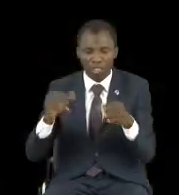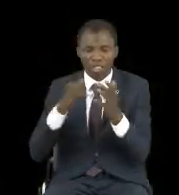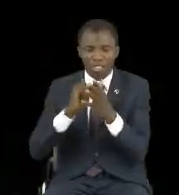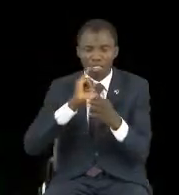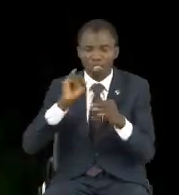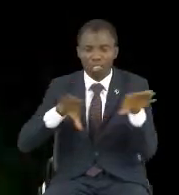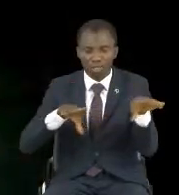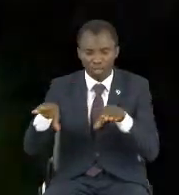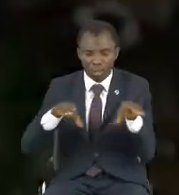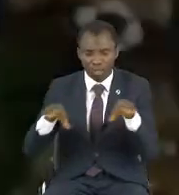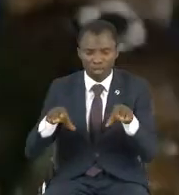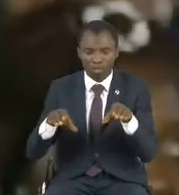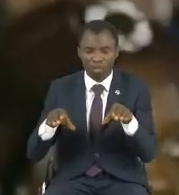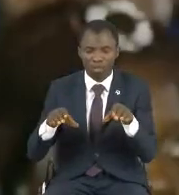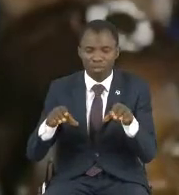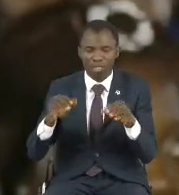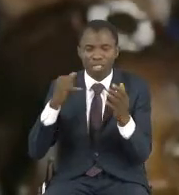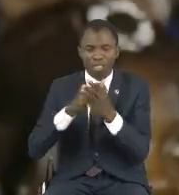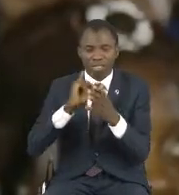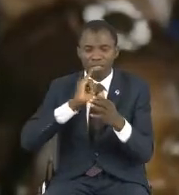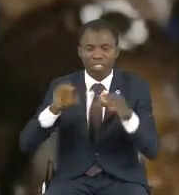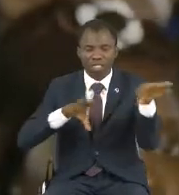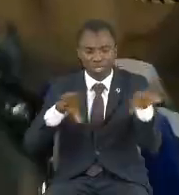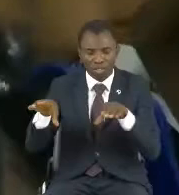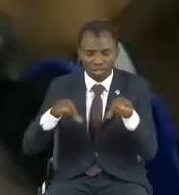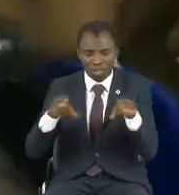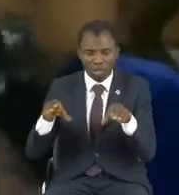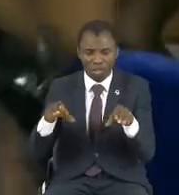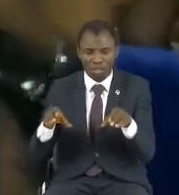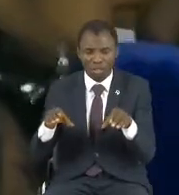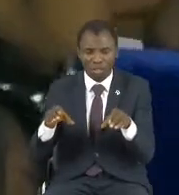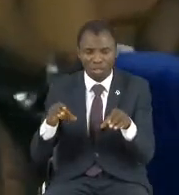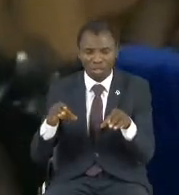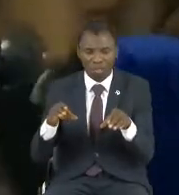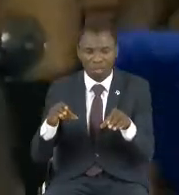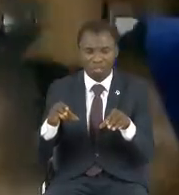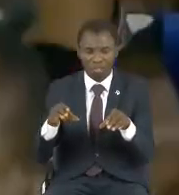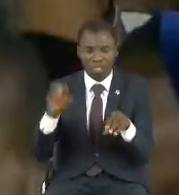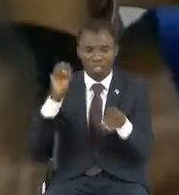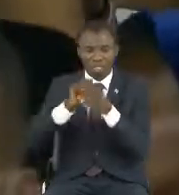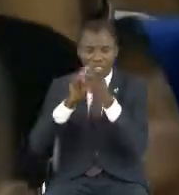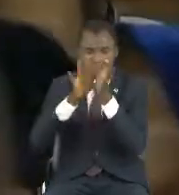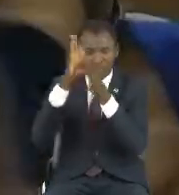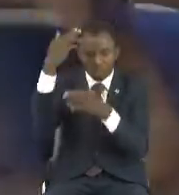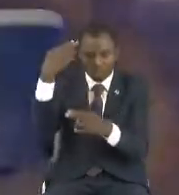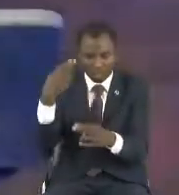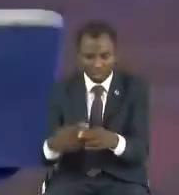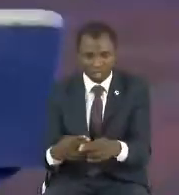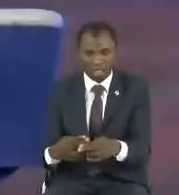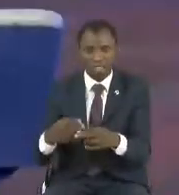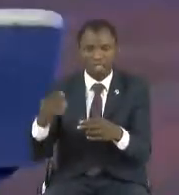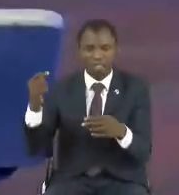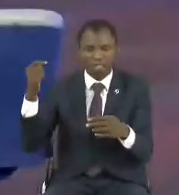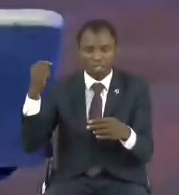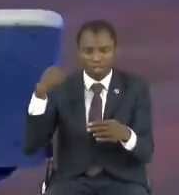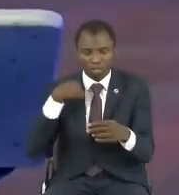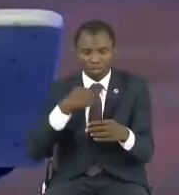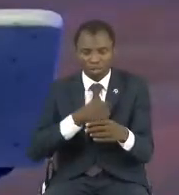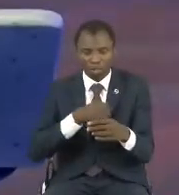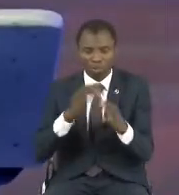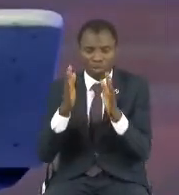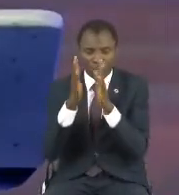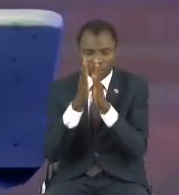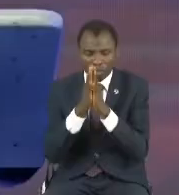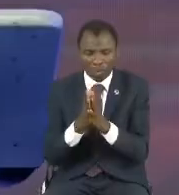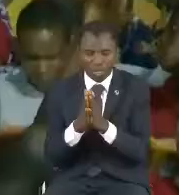done. It is done. In Jesus' mighty name,